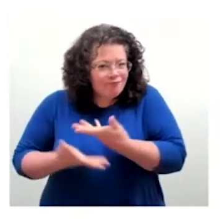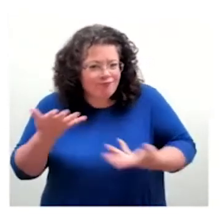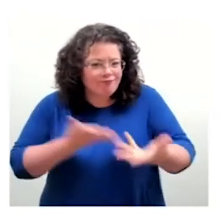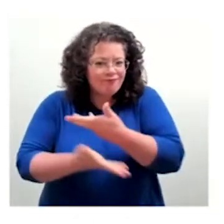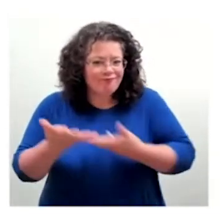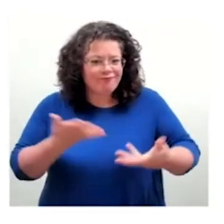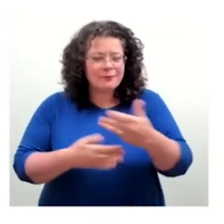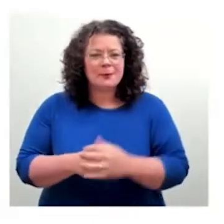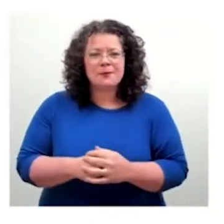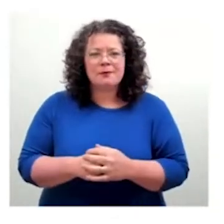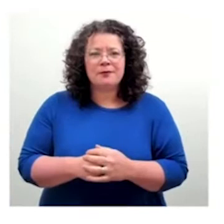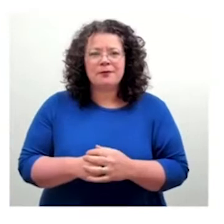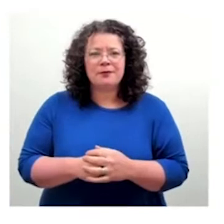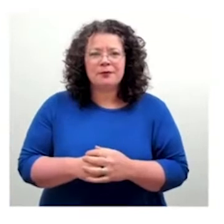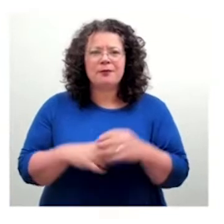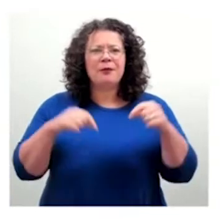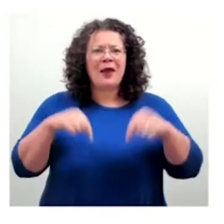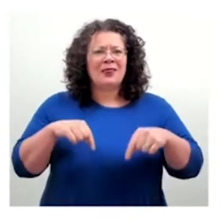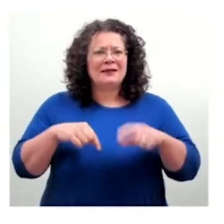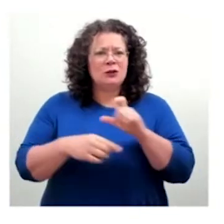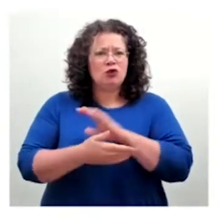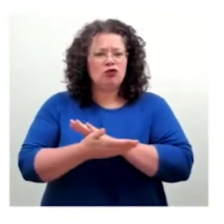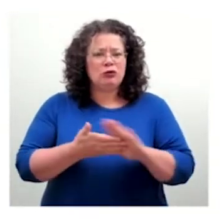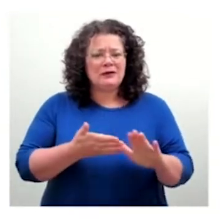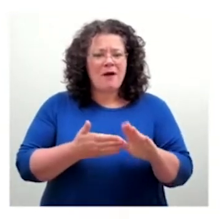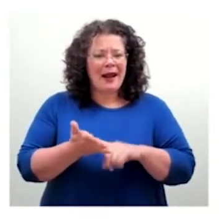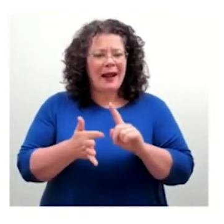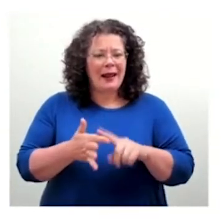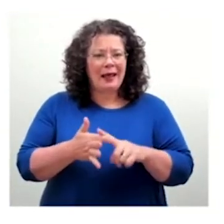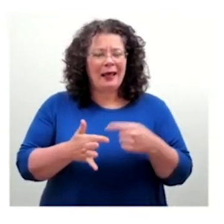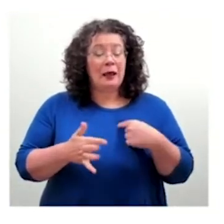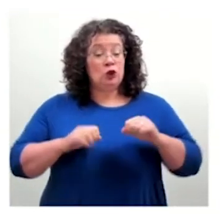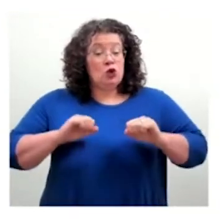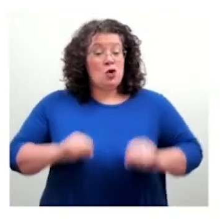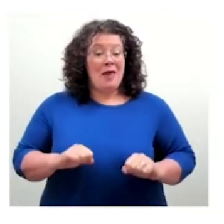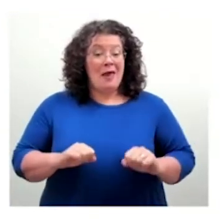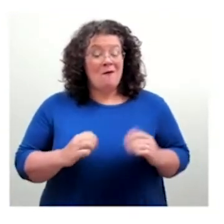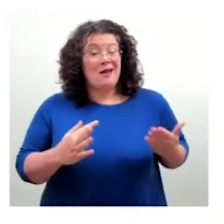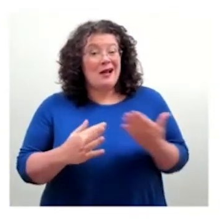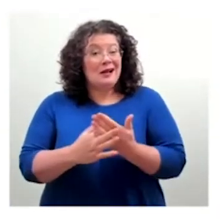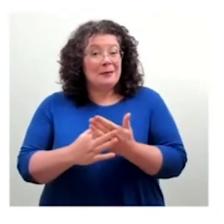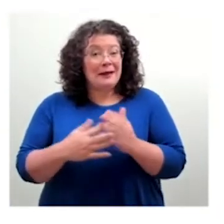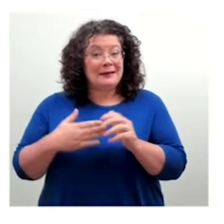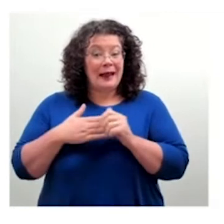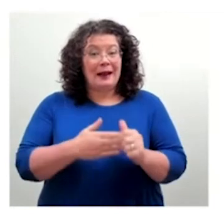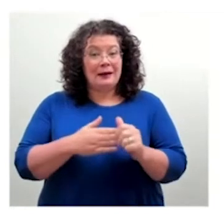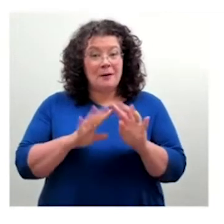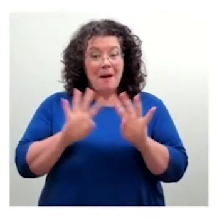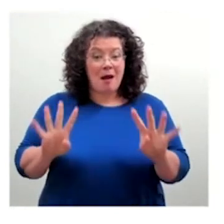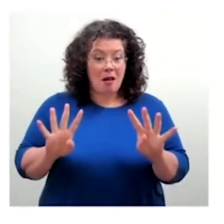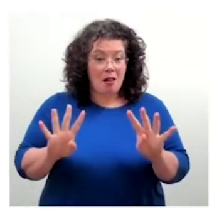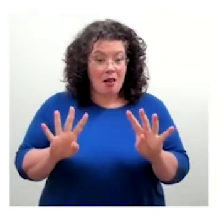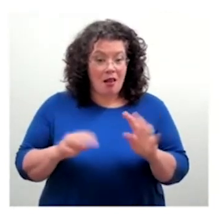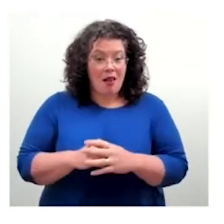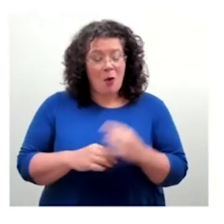the last session for TechShare Pro 2020. Hands up, please. Great job, everyone. I tell you what, Mark, I